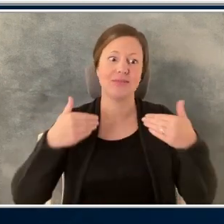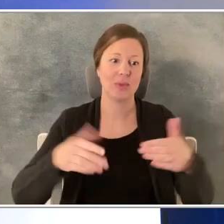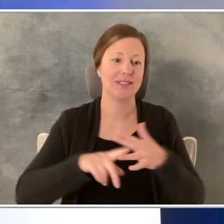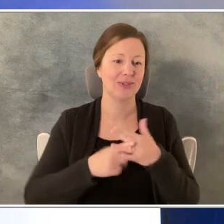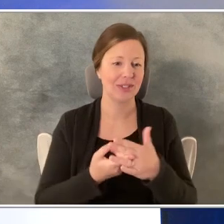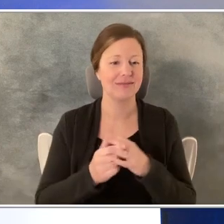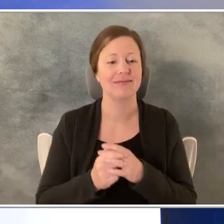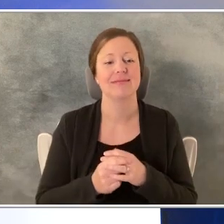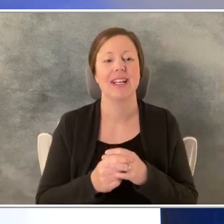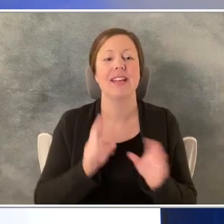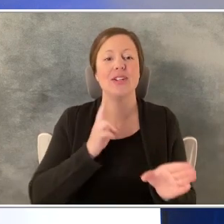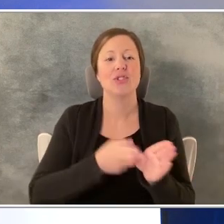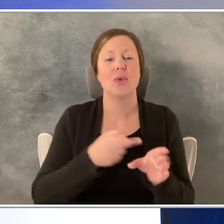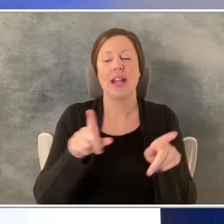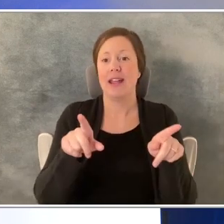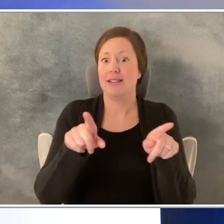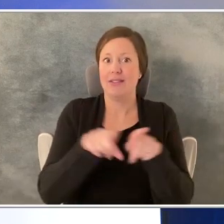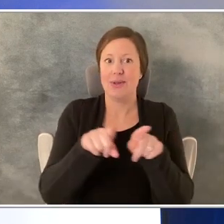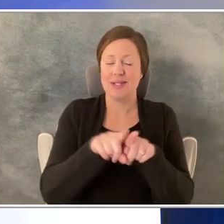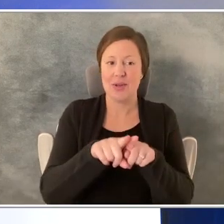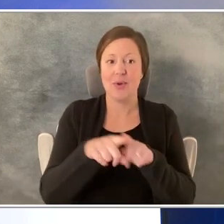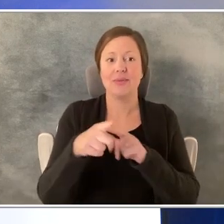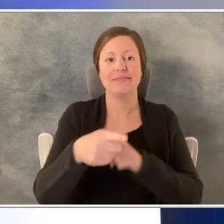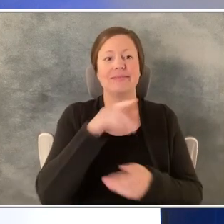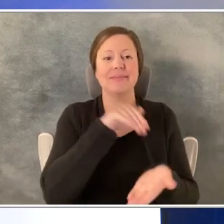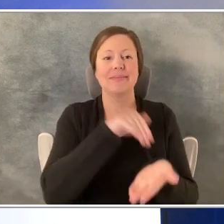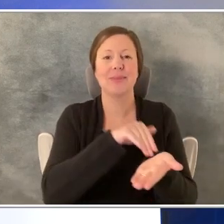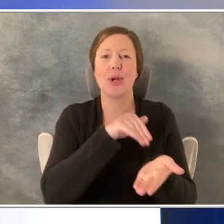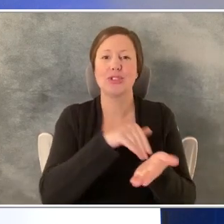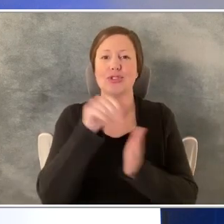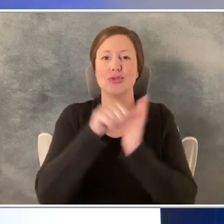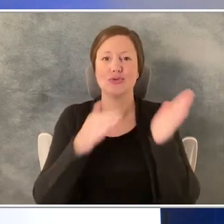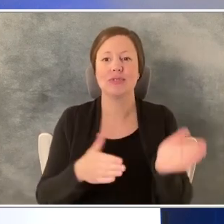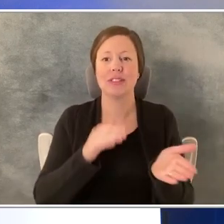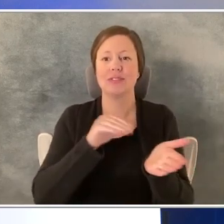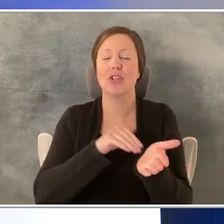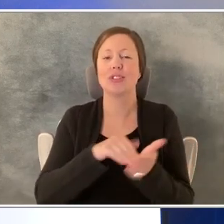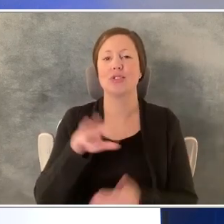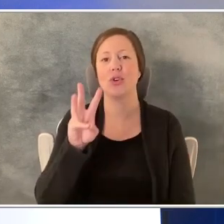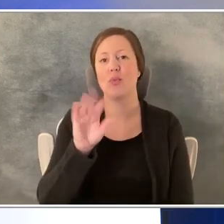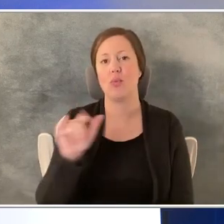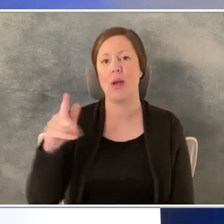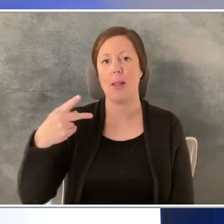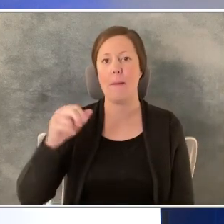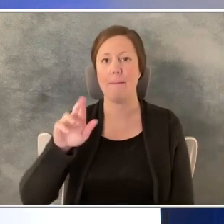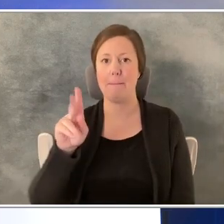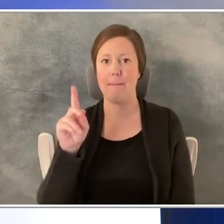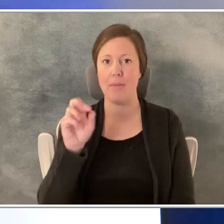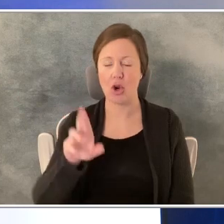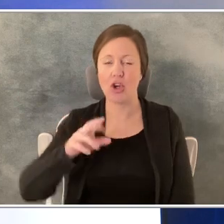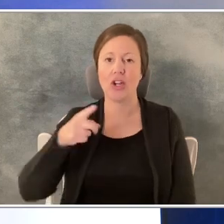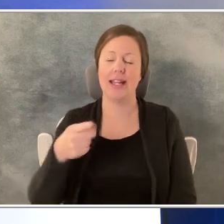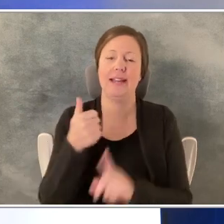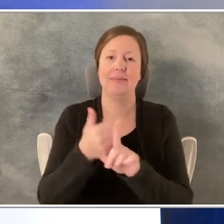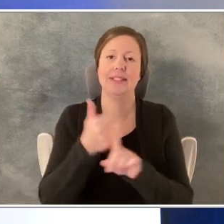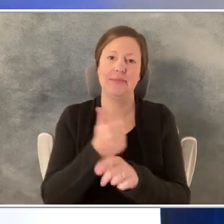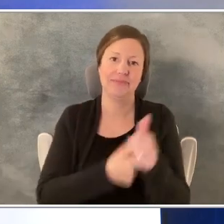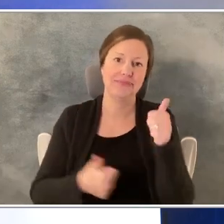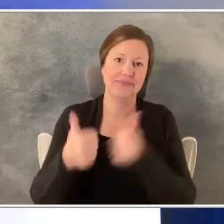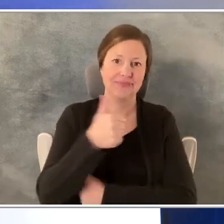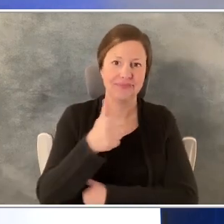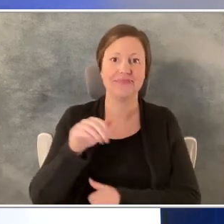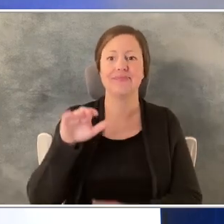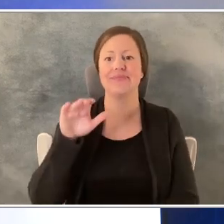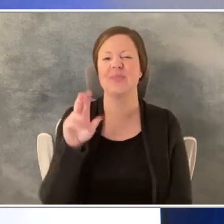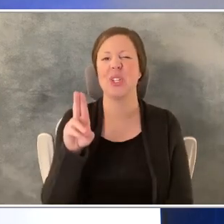this conversation is Chris's surgeon, Dr. Will Parker. He is a urologic oncologist at the University of Kansas Cancer Center. And we like to point out that